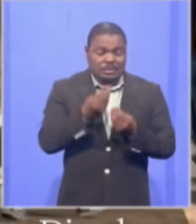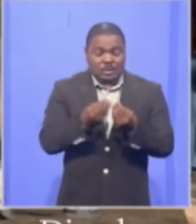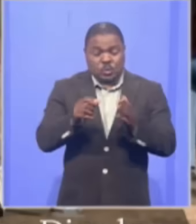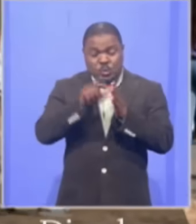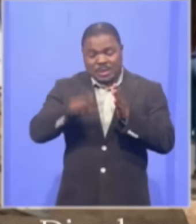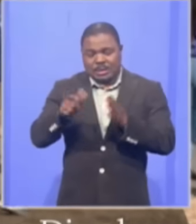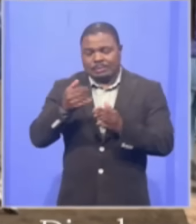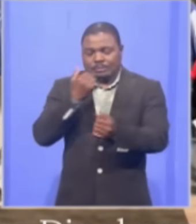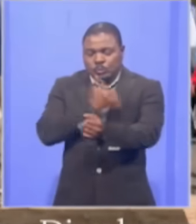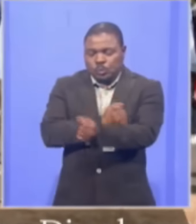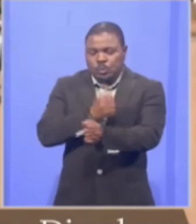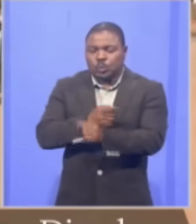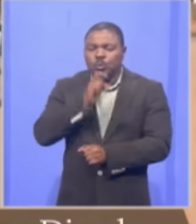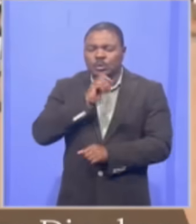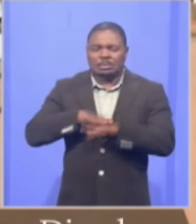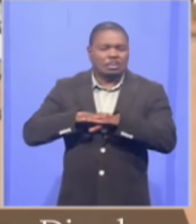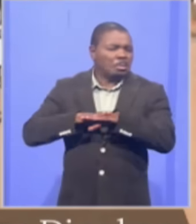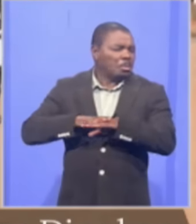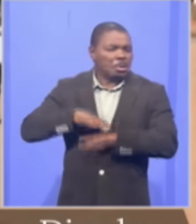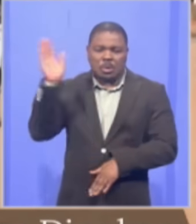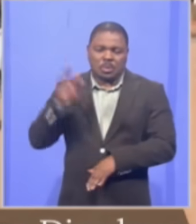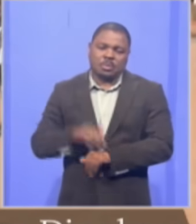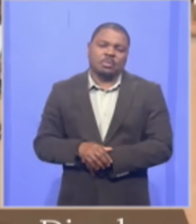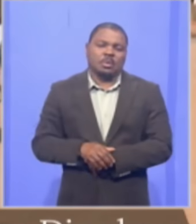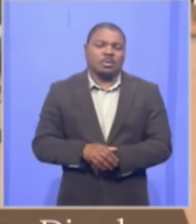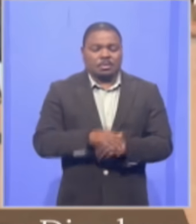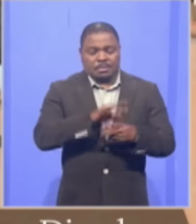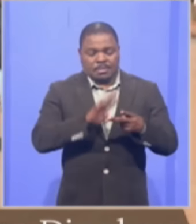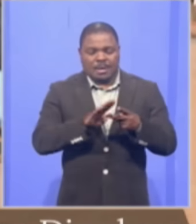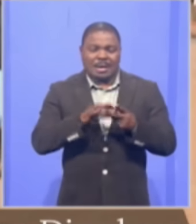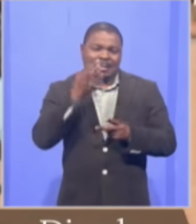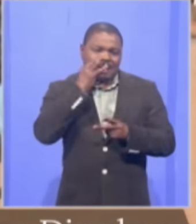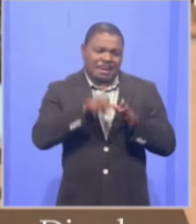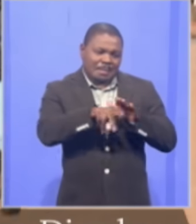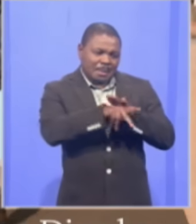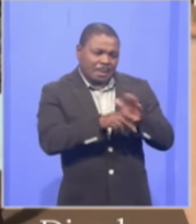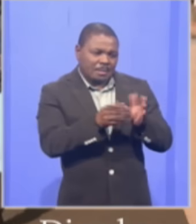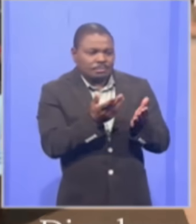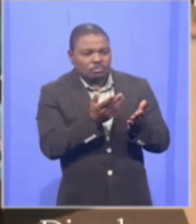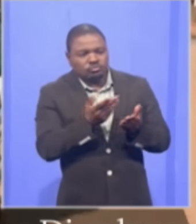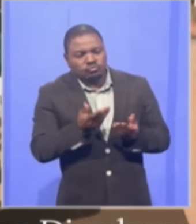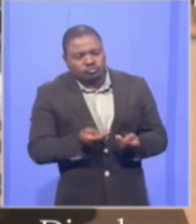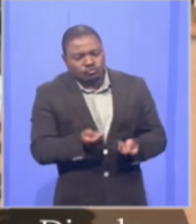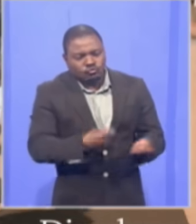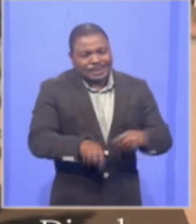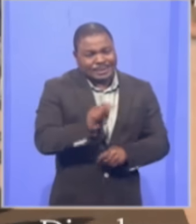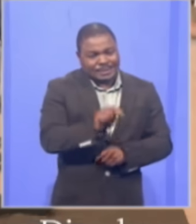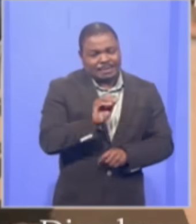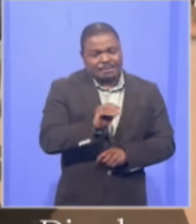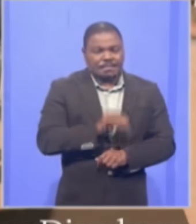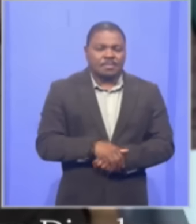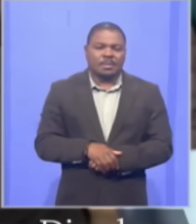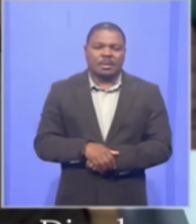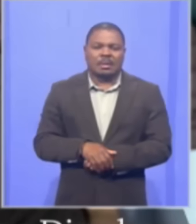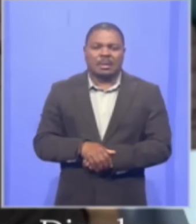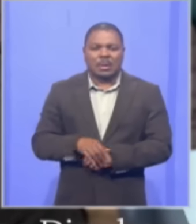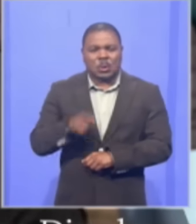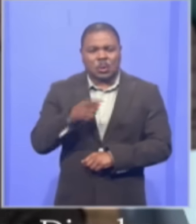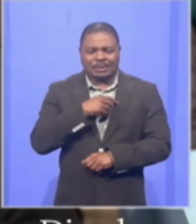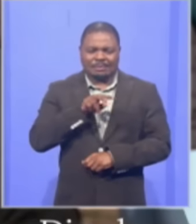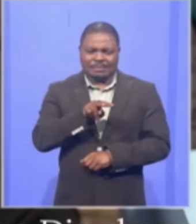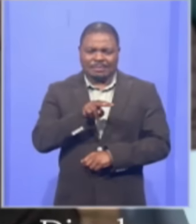barutwaneng e kwa godimo. Ebile bangwe ba tlhotlheletsa ba dikolo tse di potlana go di dirisa. Re iponela thata tiriso e ntsi ya diritibatsi ga go tla go nna